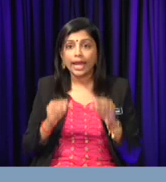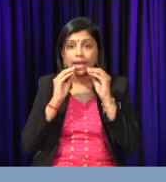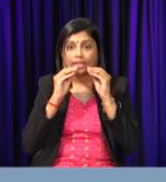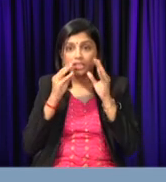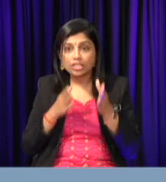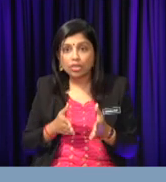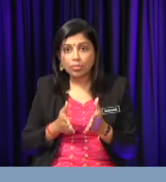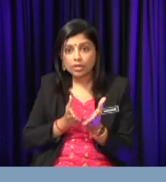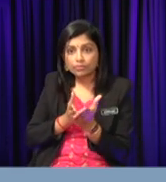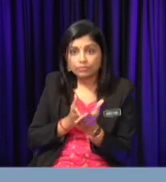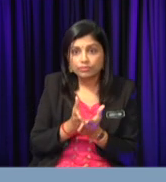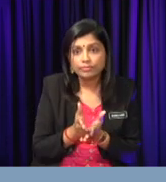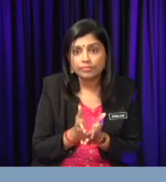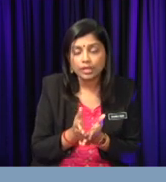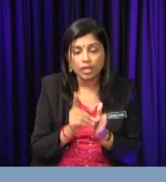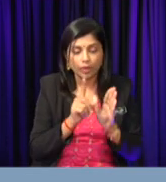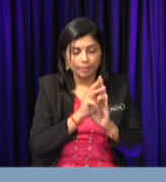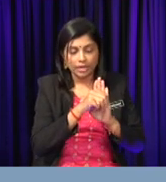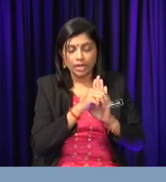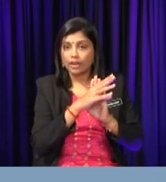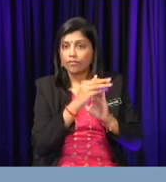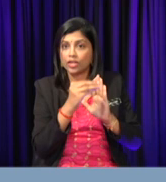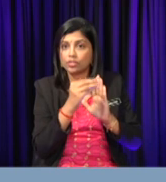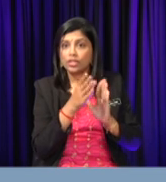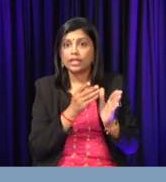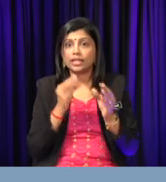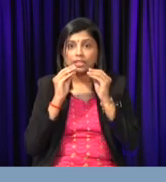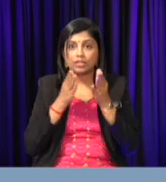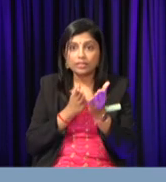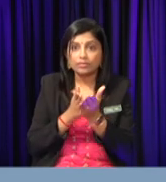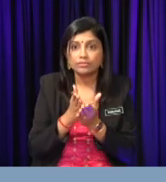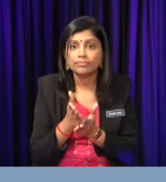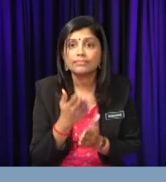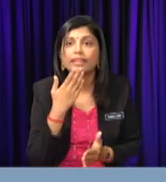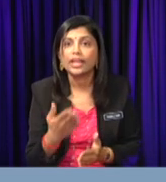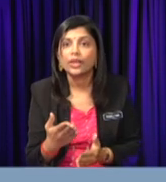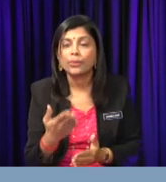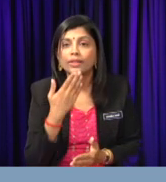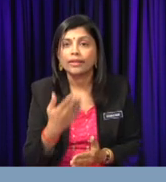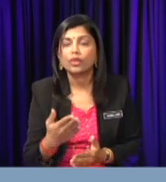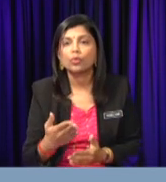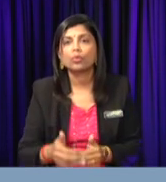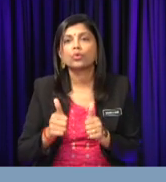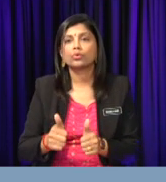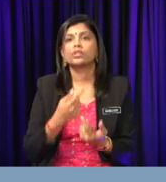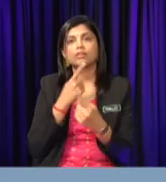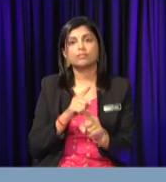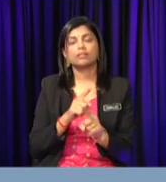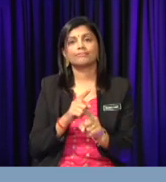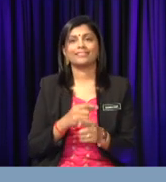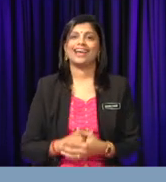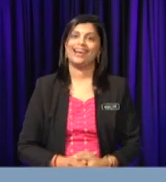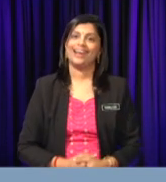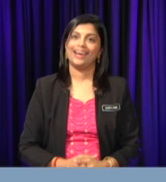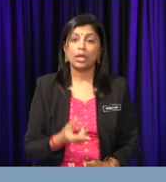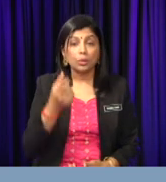the right time to jump in to tell them, okay, it's time for to finish off your sentence. So, okay, all right. Thank you very much,